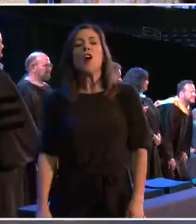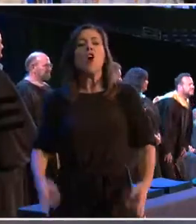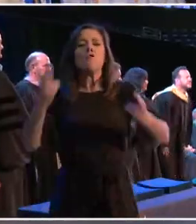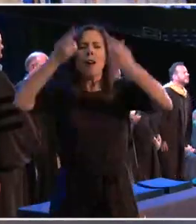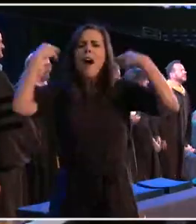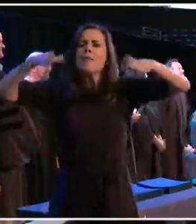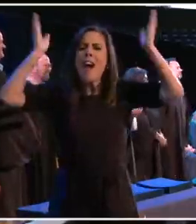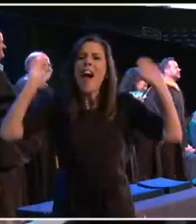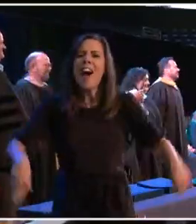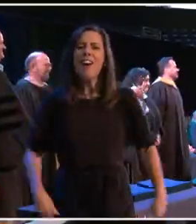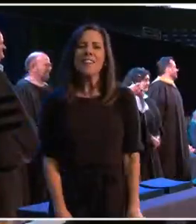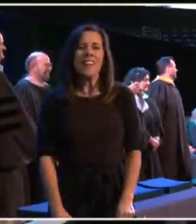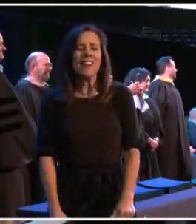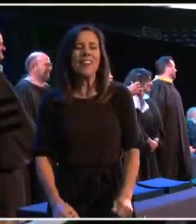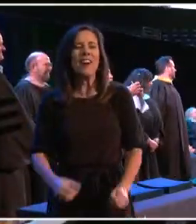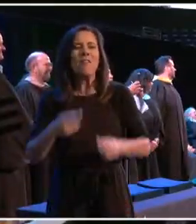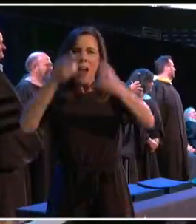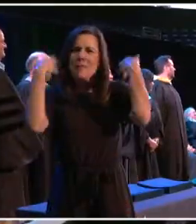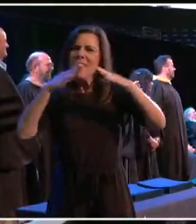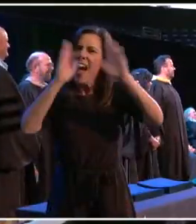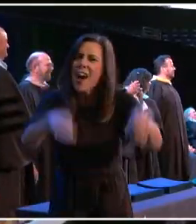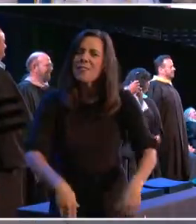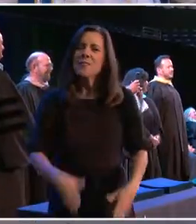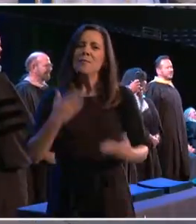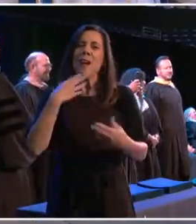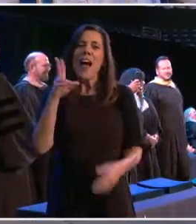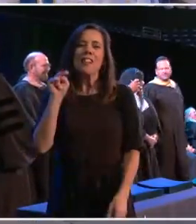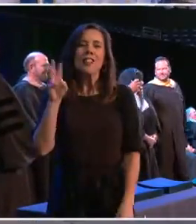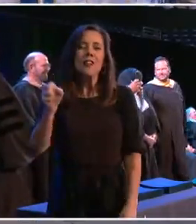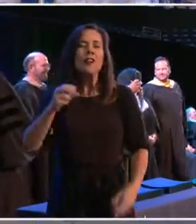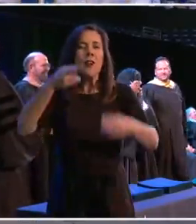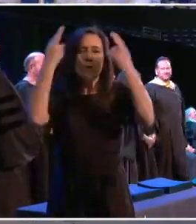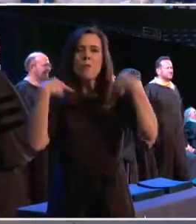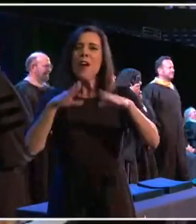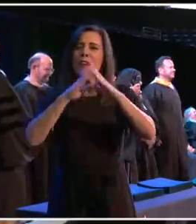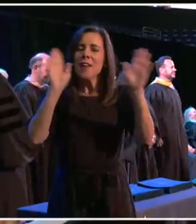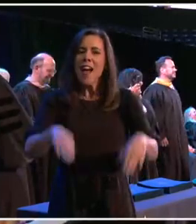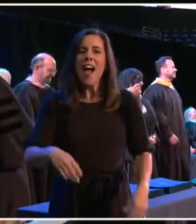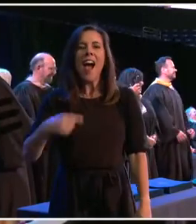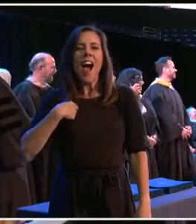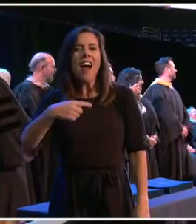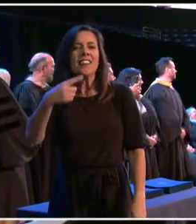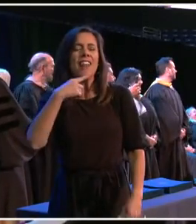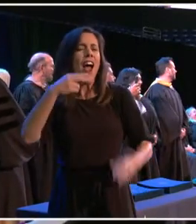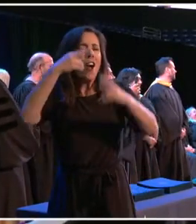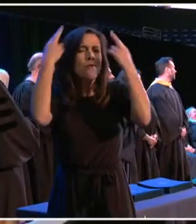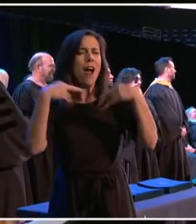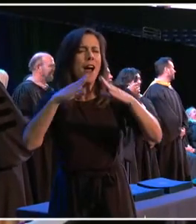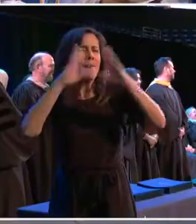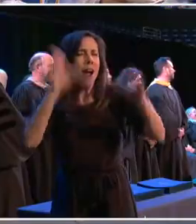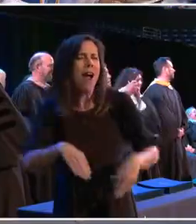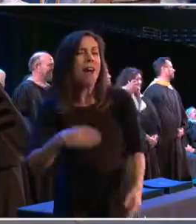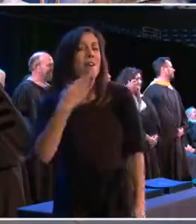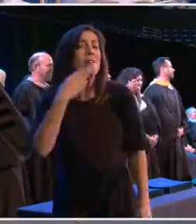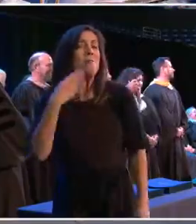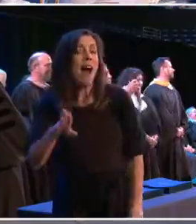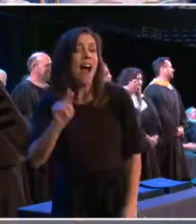Rounds in the house! Rounds in the house! I said rounds in the house!